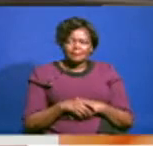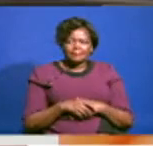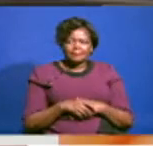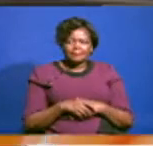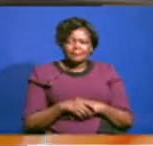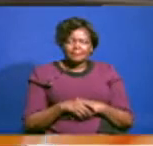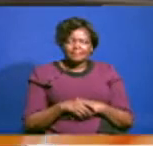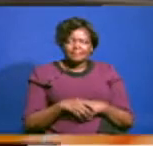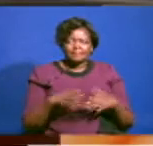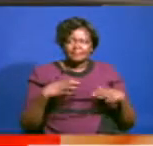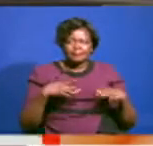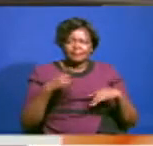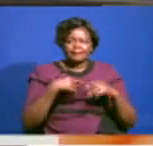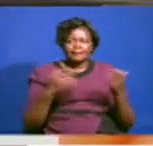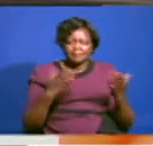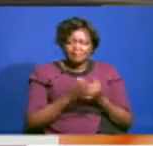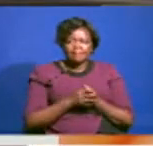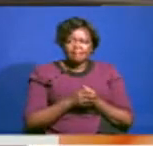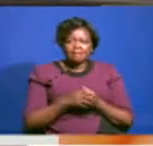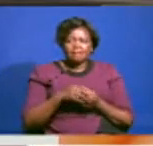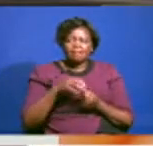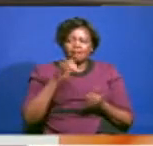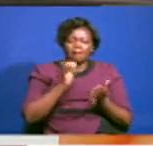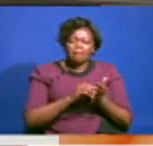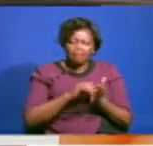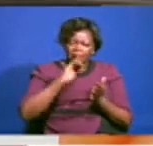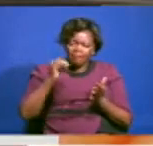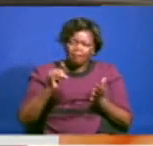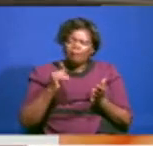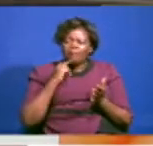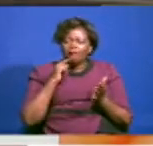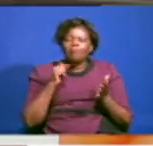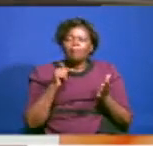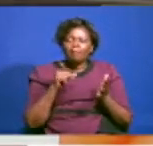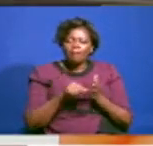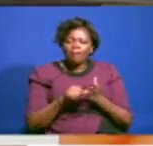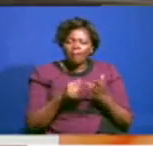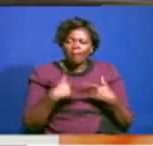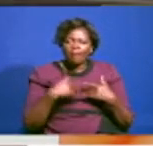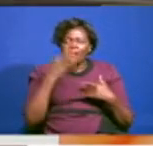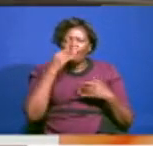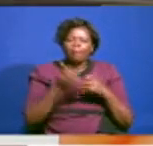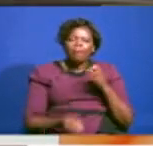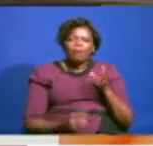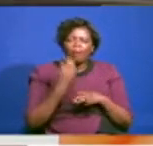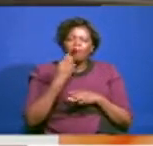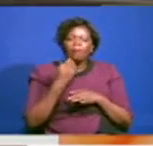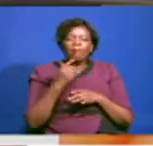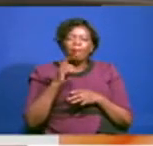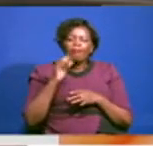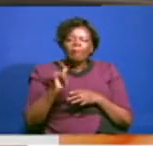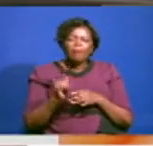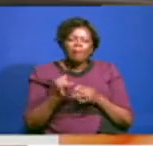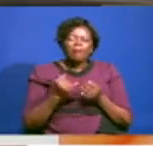Residents of Kithyoko in Masinga, Machakos County have raised alarm over plans to reopen a donkey slaughterhouse in the area.